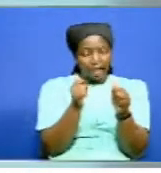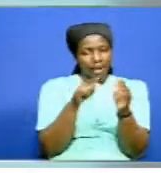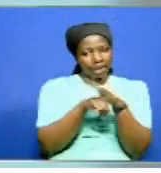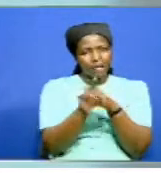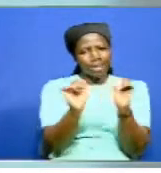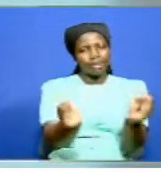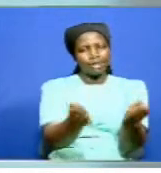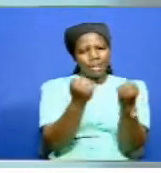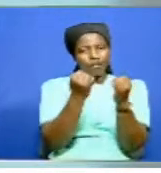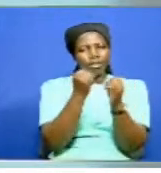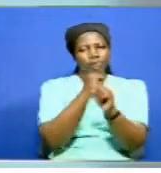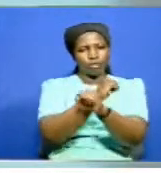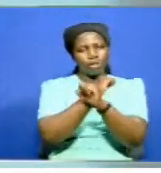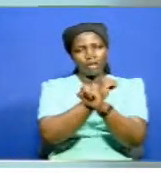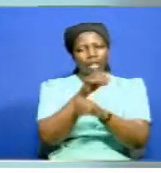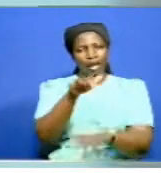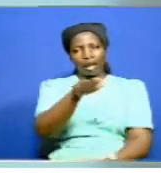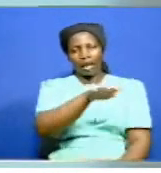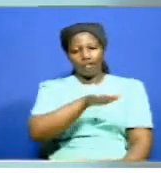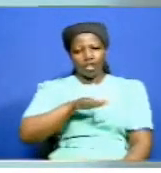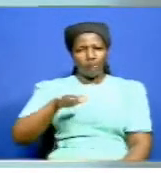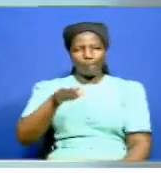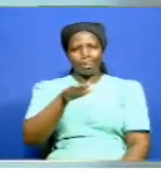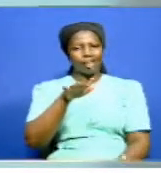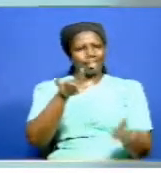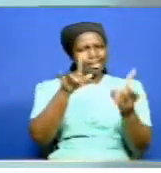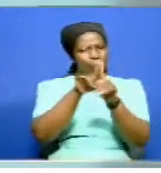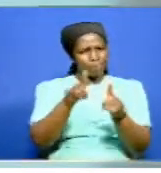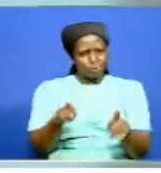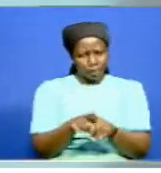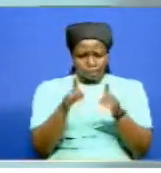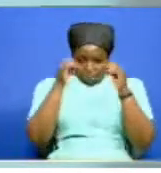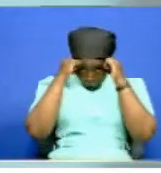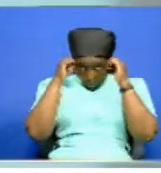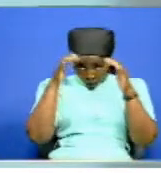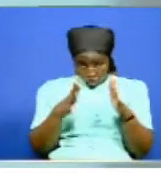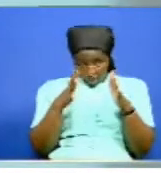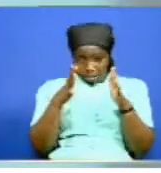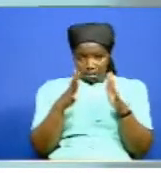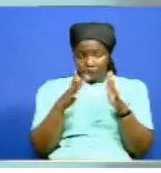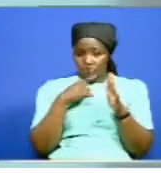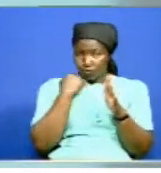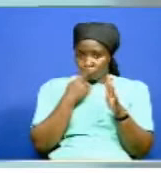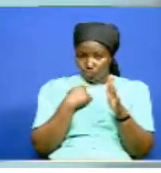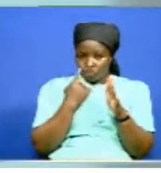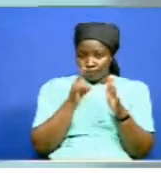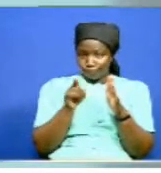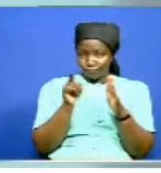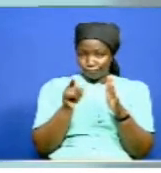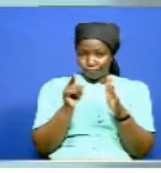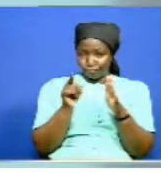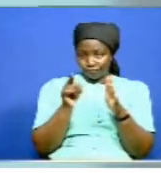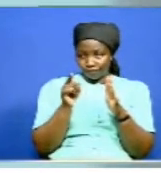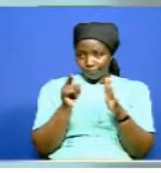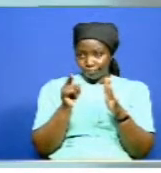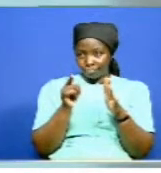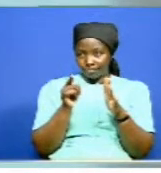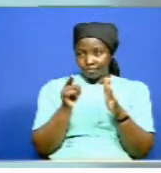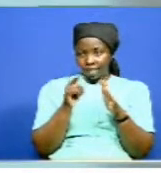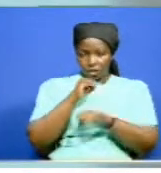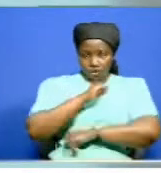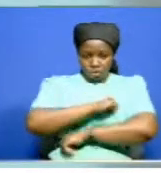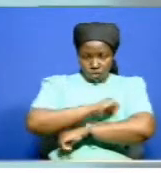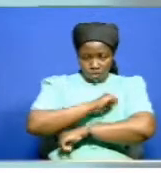and secure environment. Even students that were or that whose schools